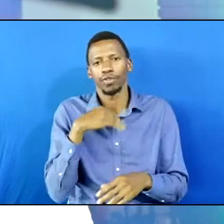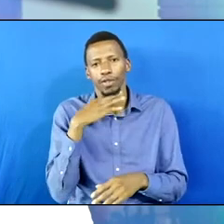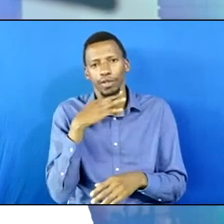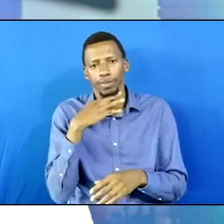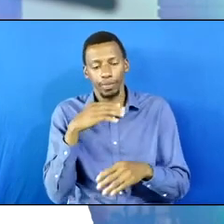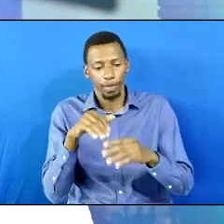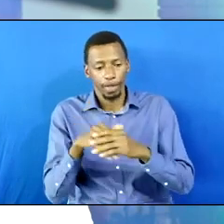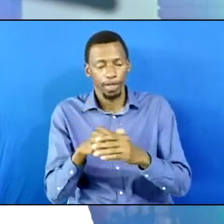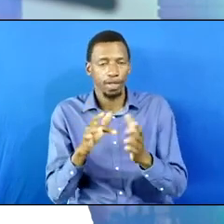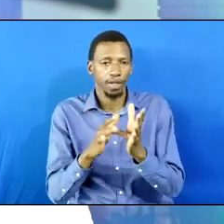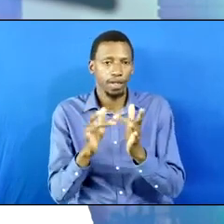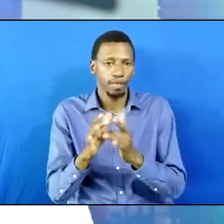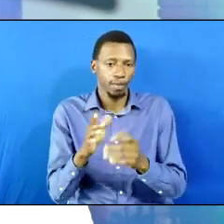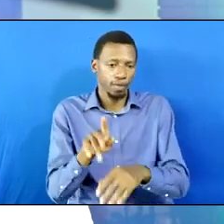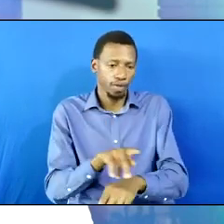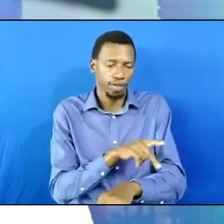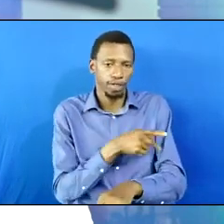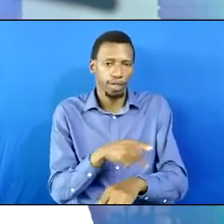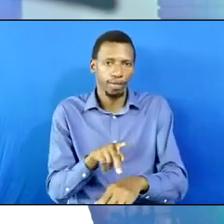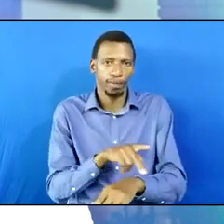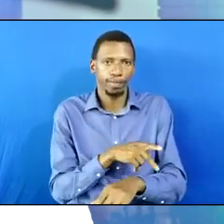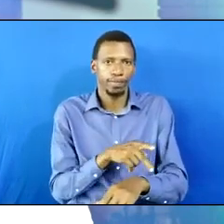prayer, also